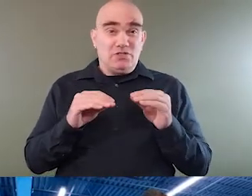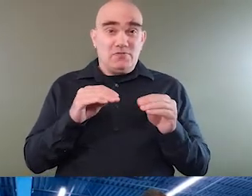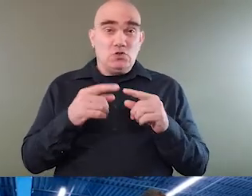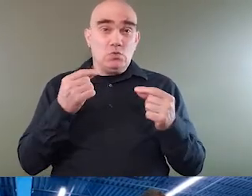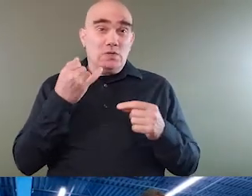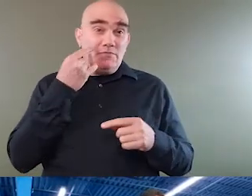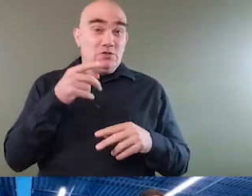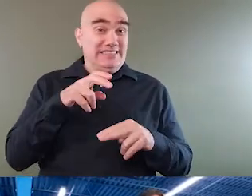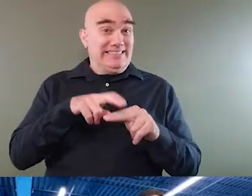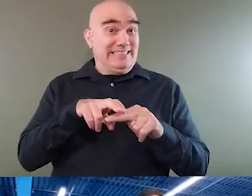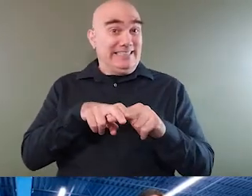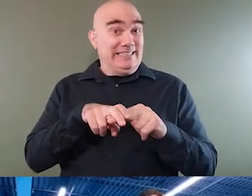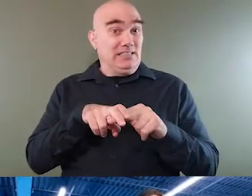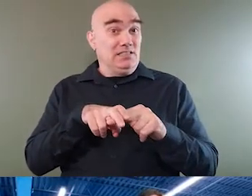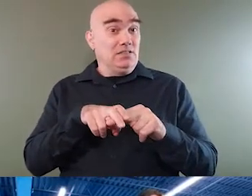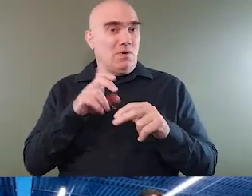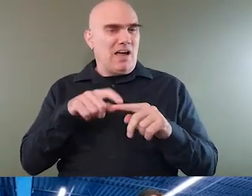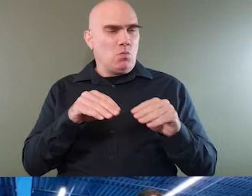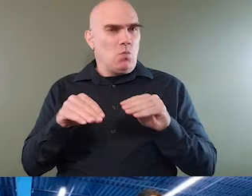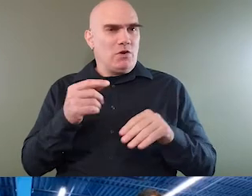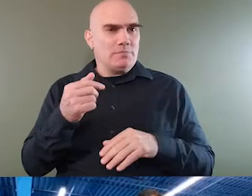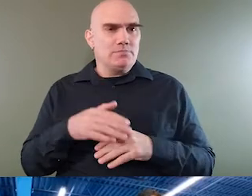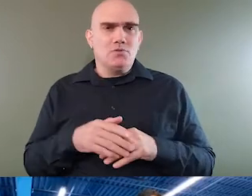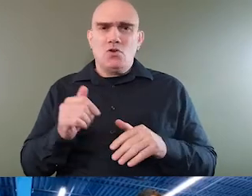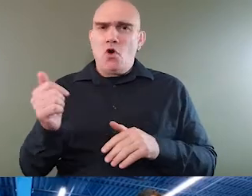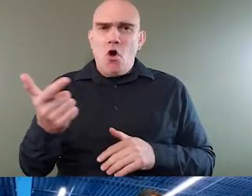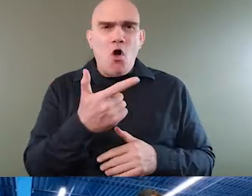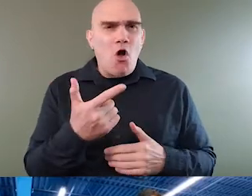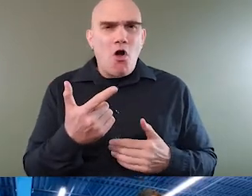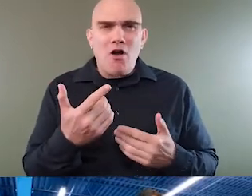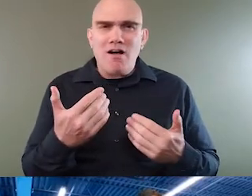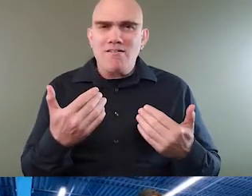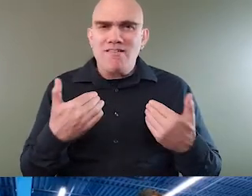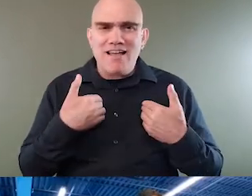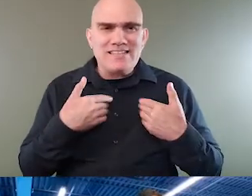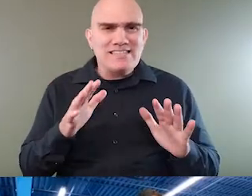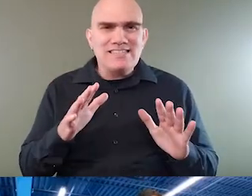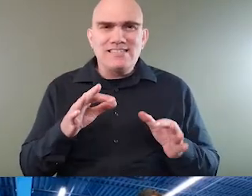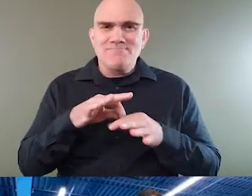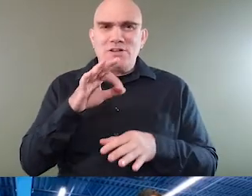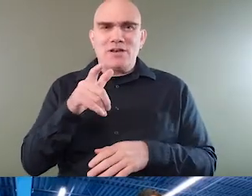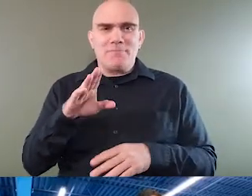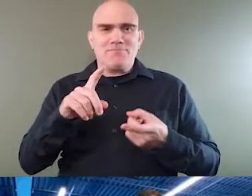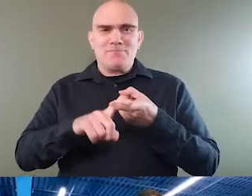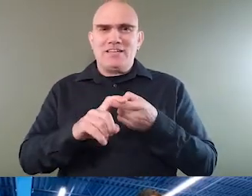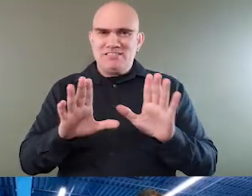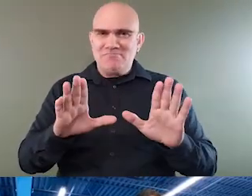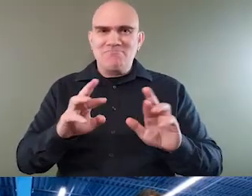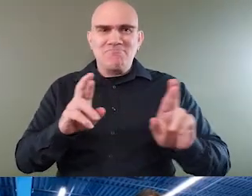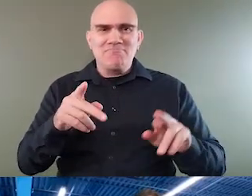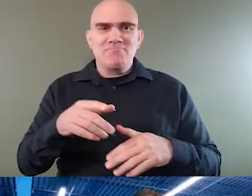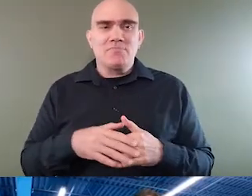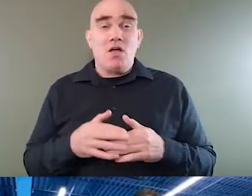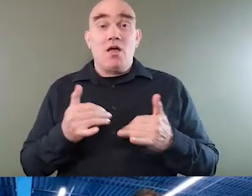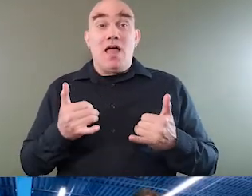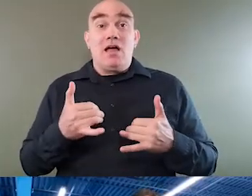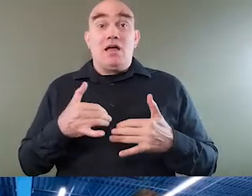seated. You've all got this, Spirit Club friends. All right, inhale to chair.